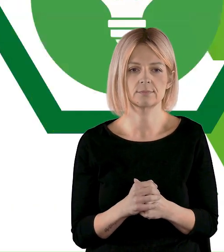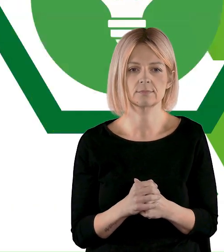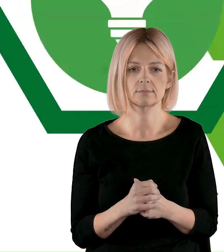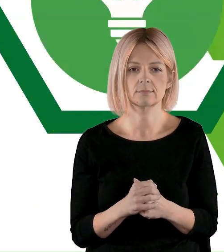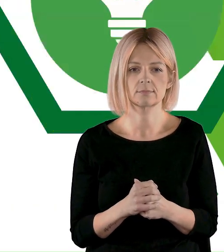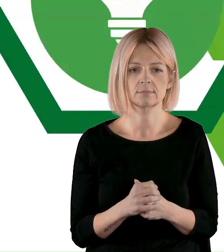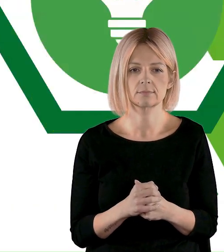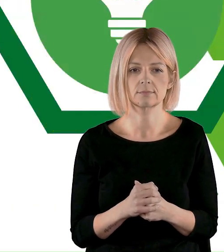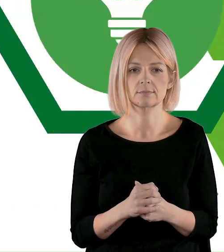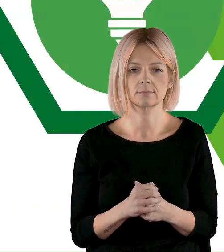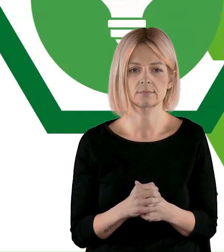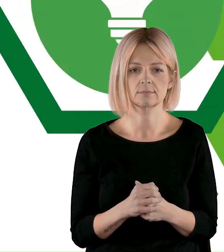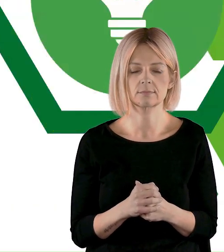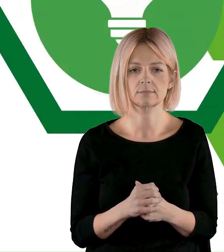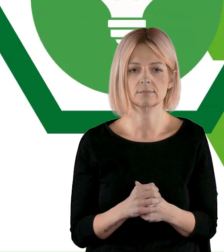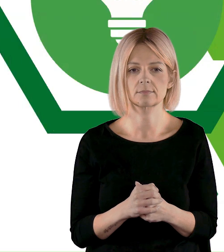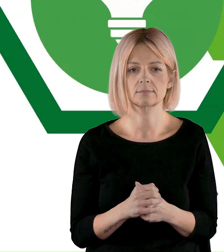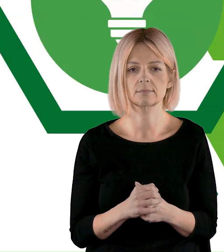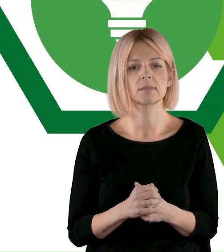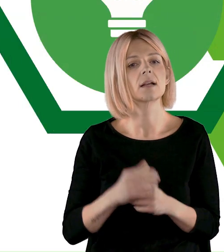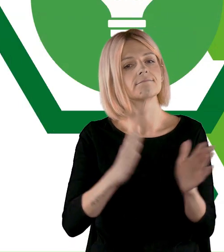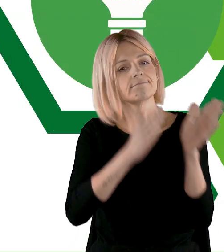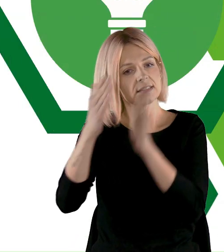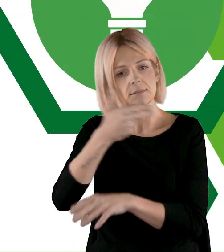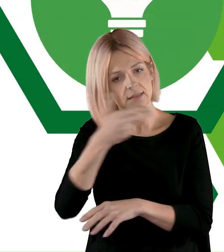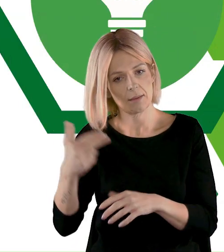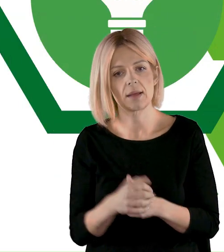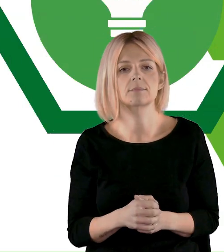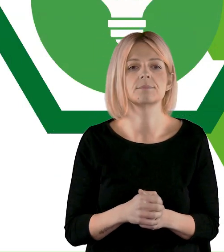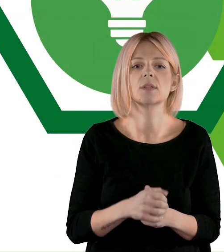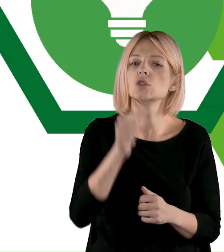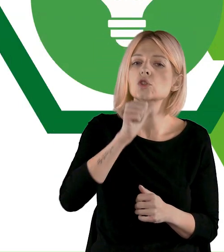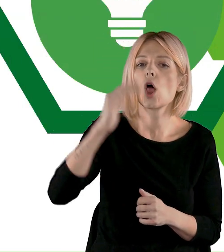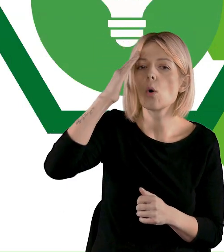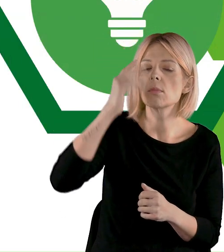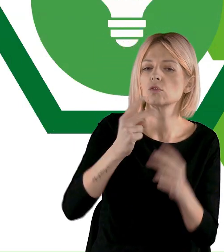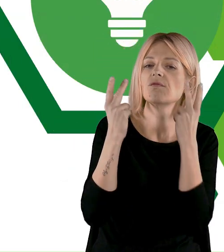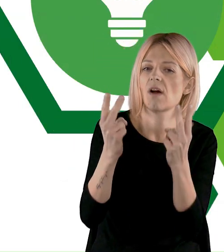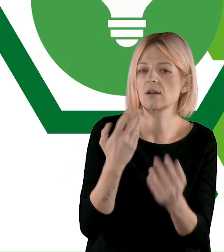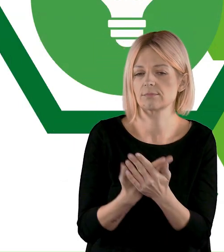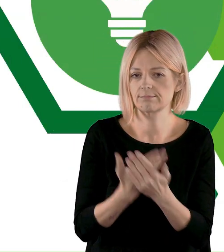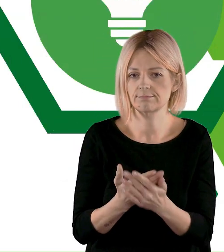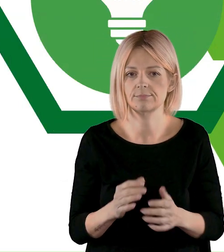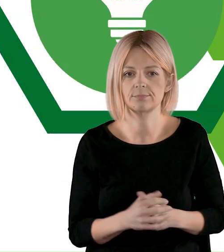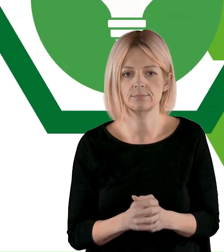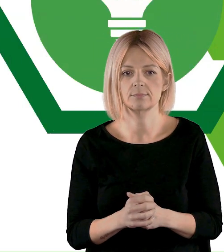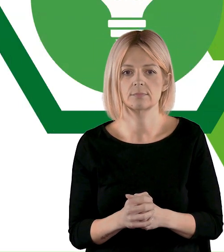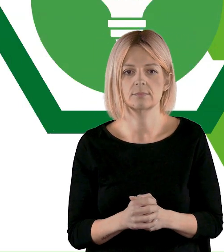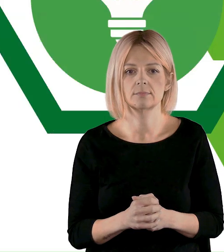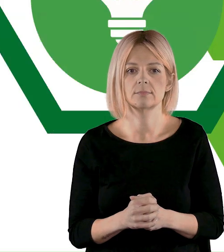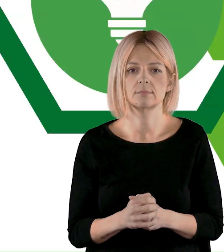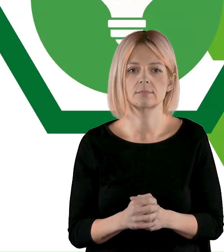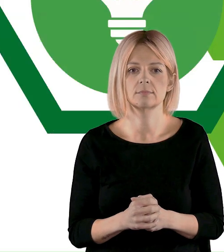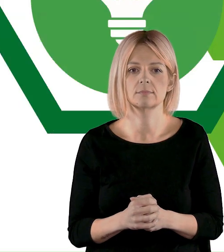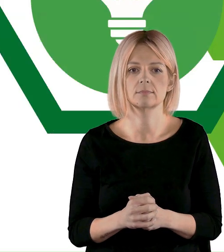Moving to the next topic, why green skills are important. I'm guessing everyone heard before at